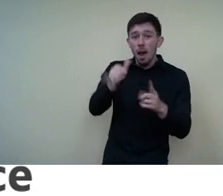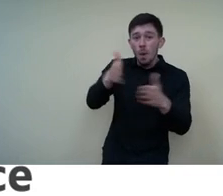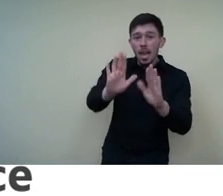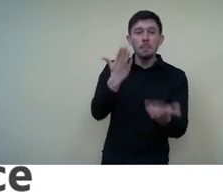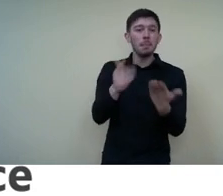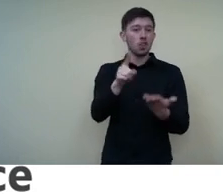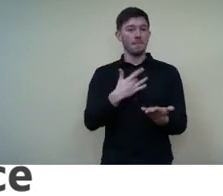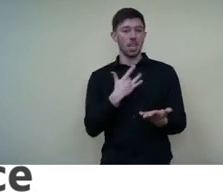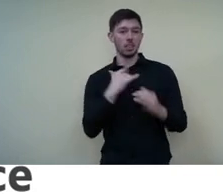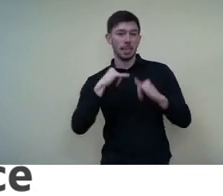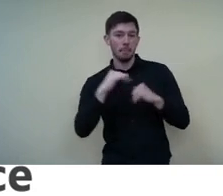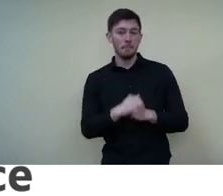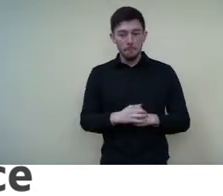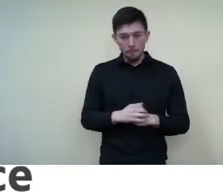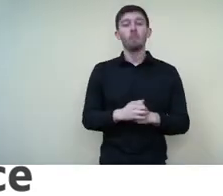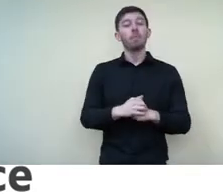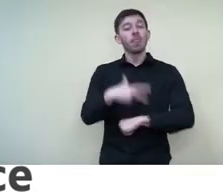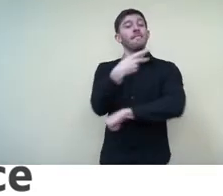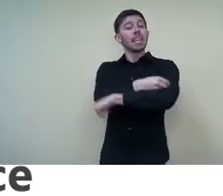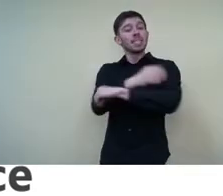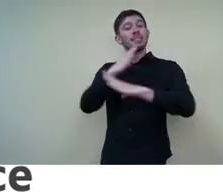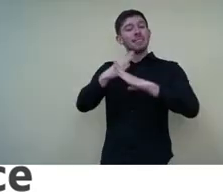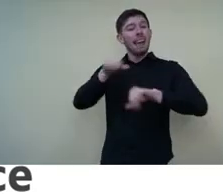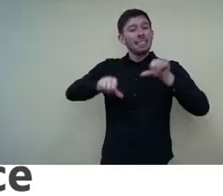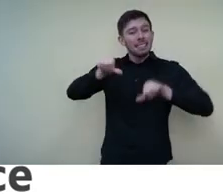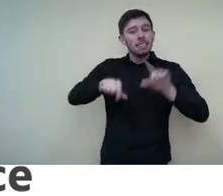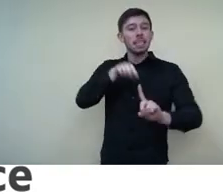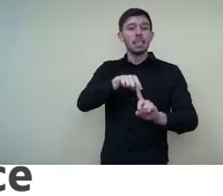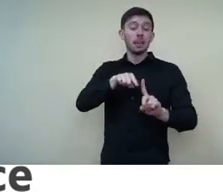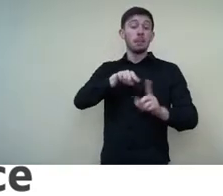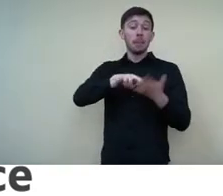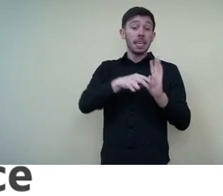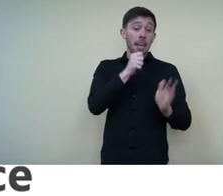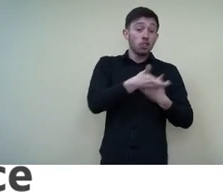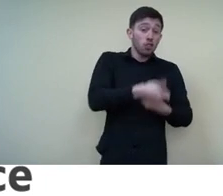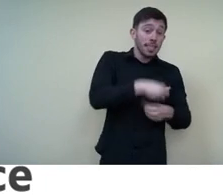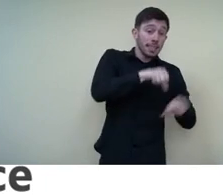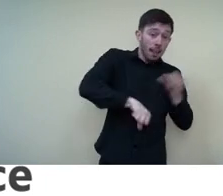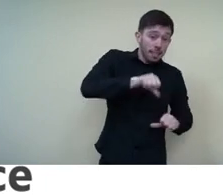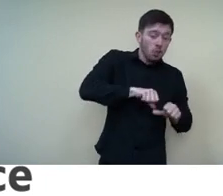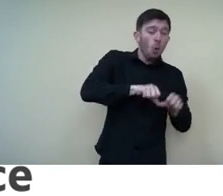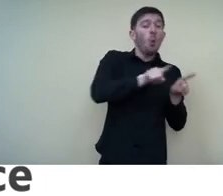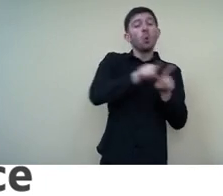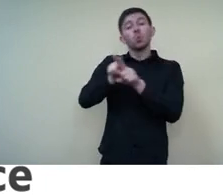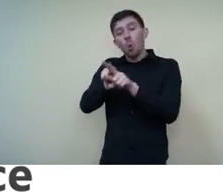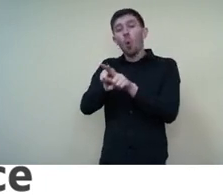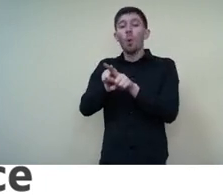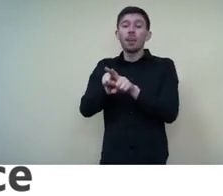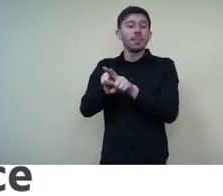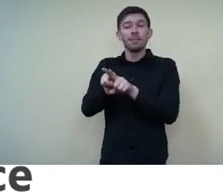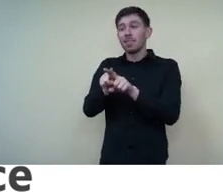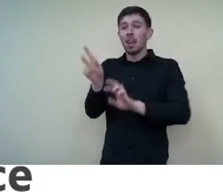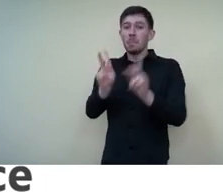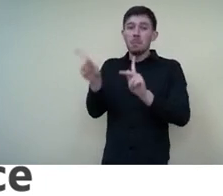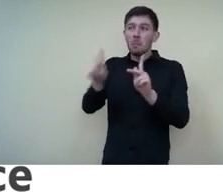may sway that way as well. Vaccine hesitancy isn't just not trusting the science. Sometimes it is trusting and deferring to people who don't know any